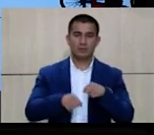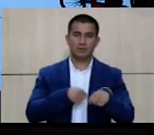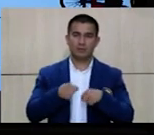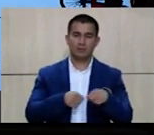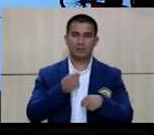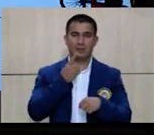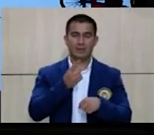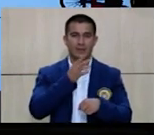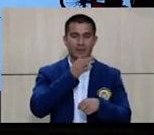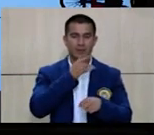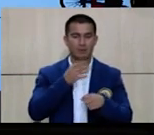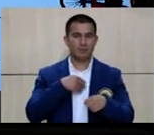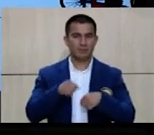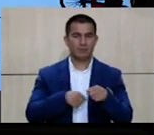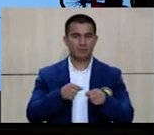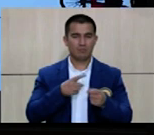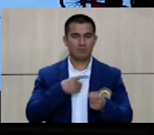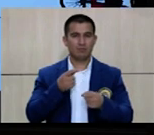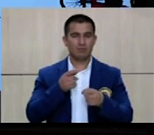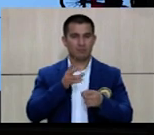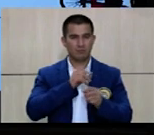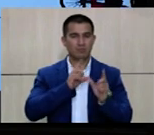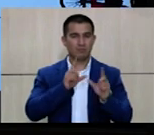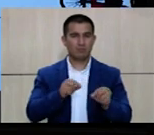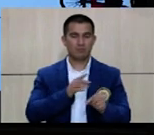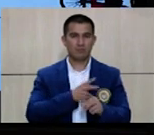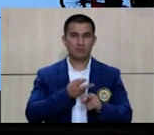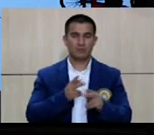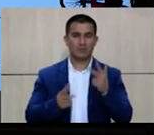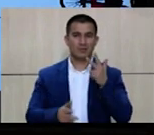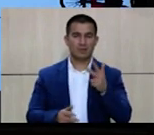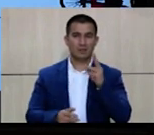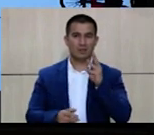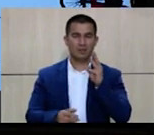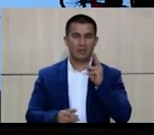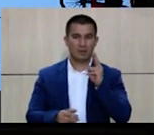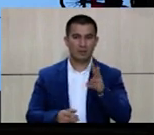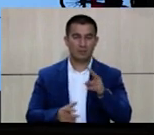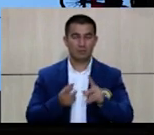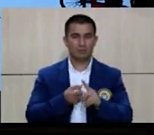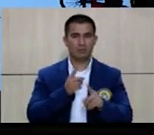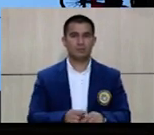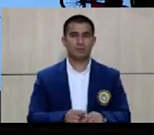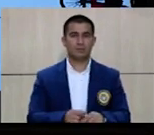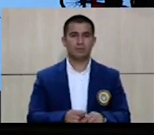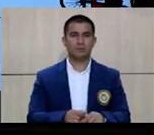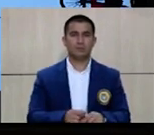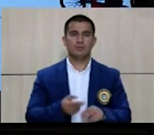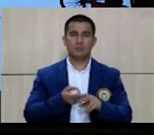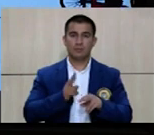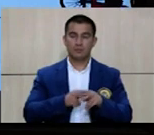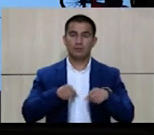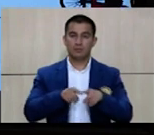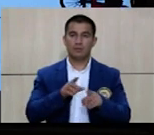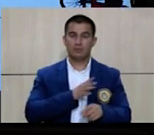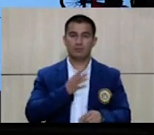chiqibdi. Birinchi velosipedchining tezligi ikkinchisidan 3 km soatga ko'p ekan. Shuning uchun u